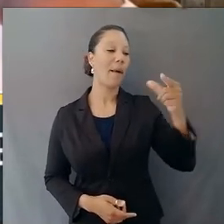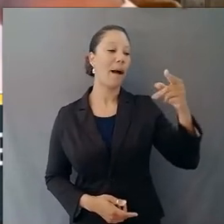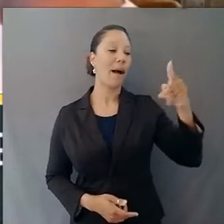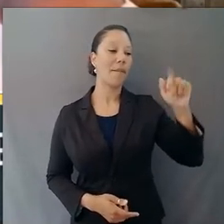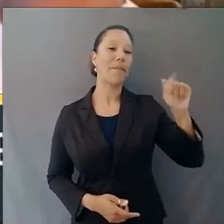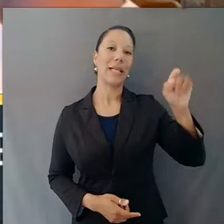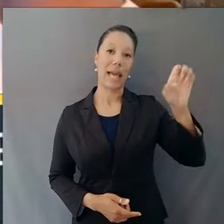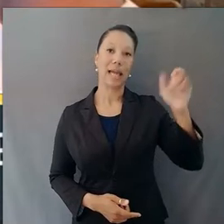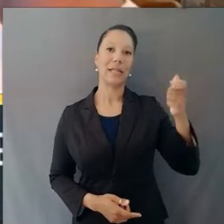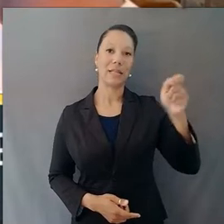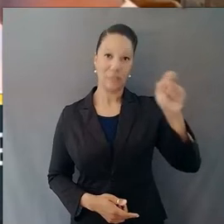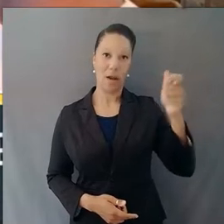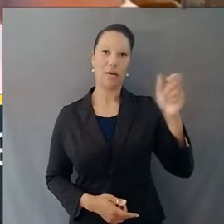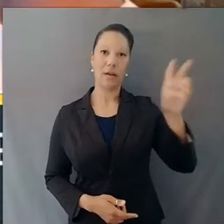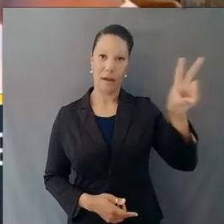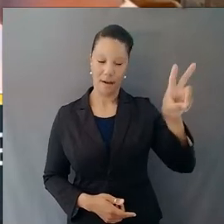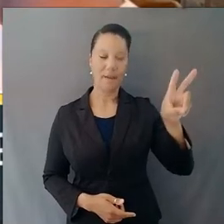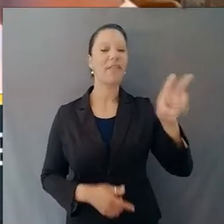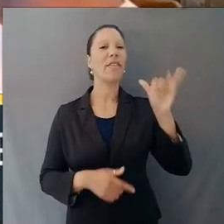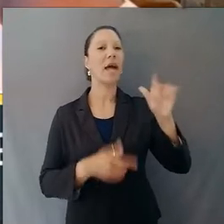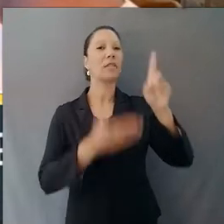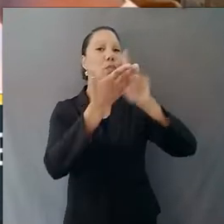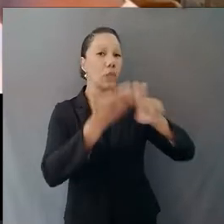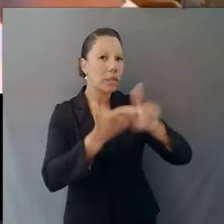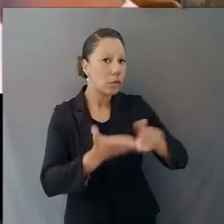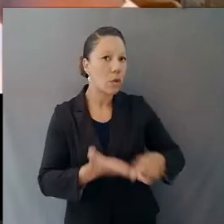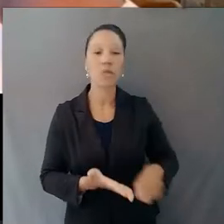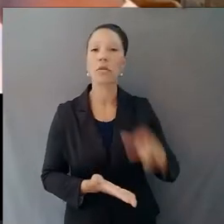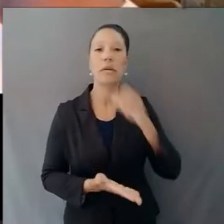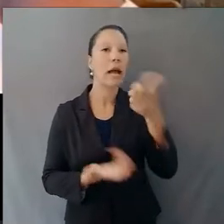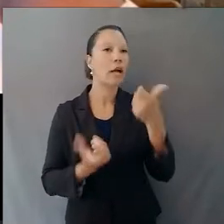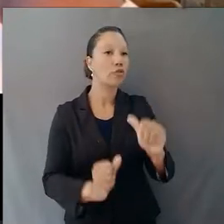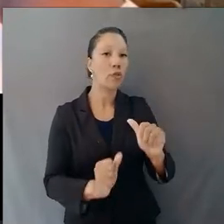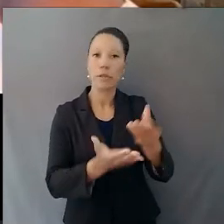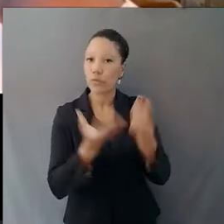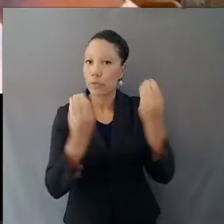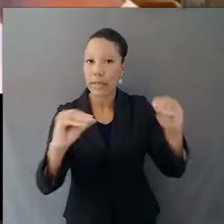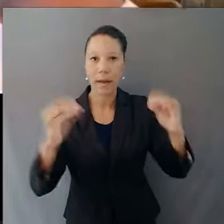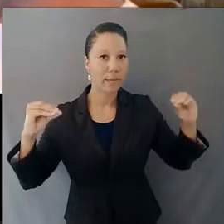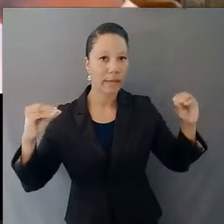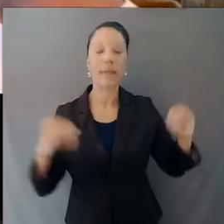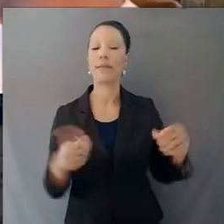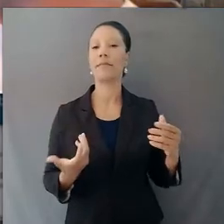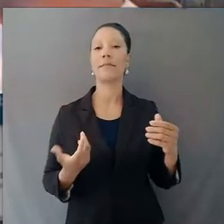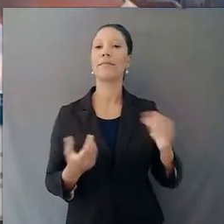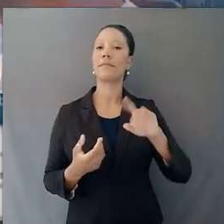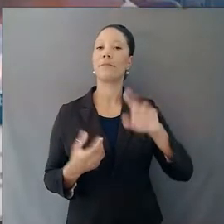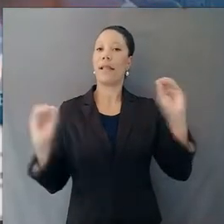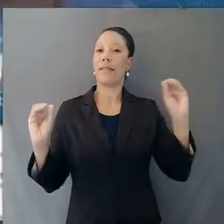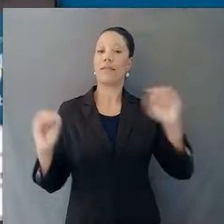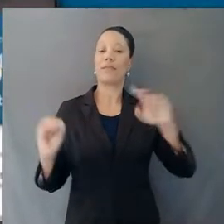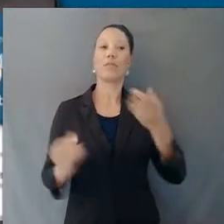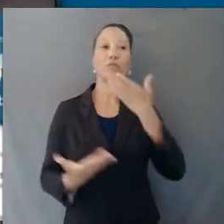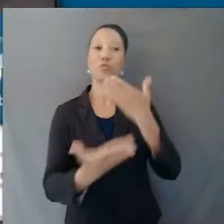research-based, so it's reliable information. No one's trying to sell you something, so they're just trying to give you healthy information. And it has nutrition information there for